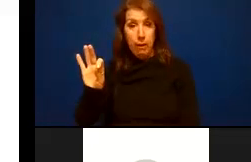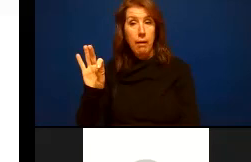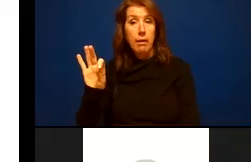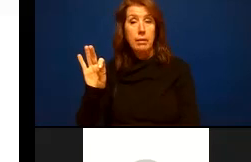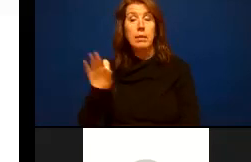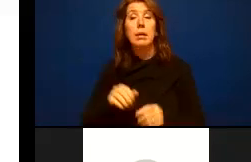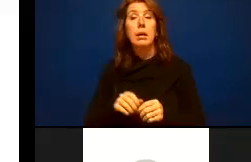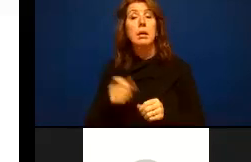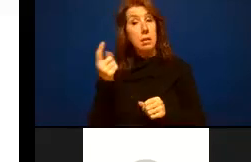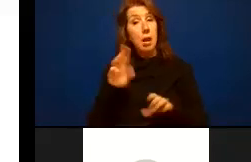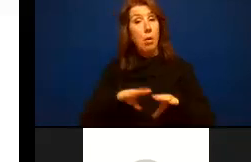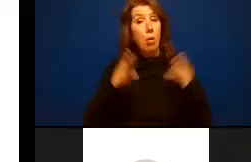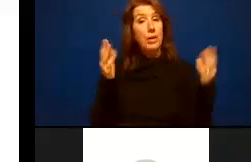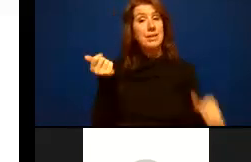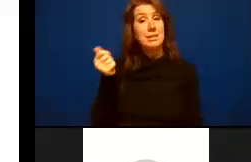in 1970.